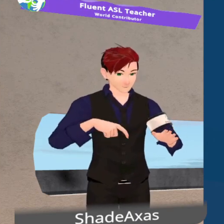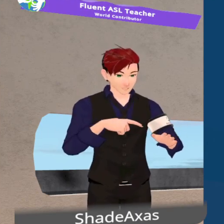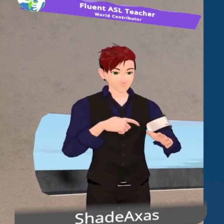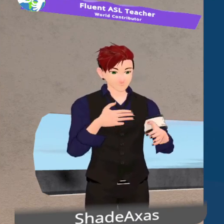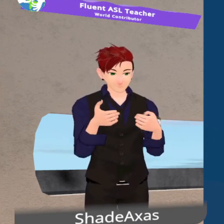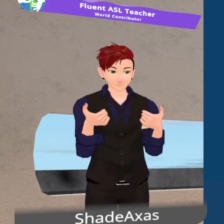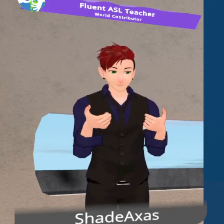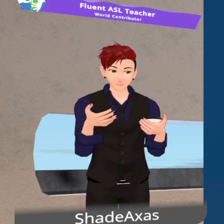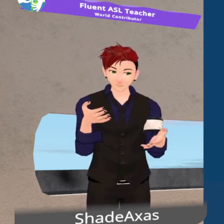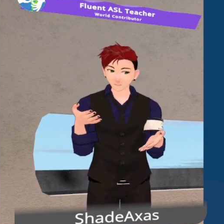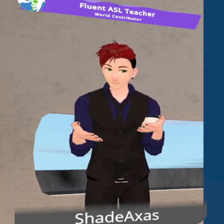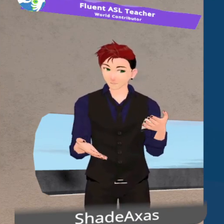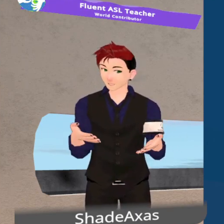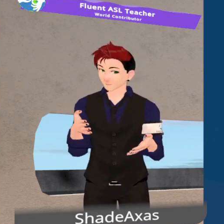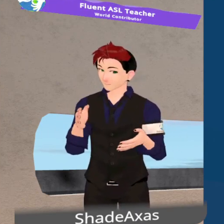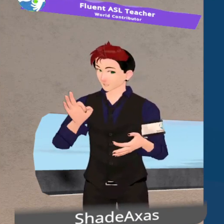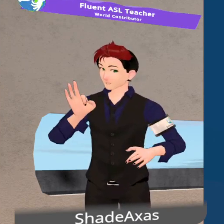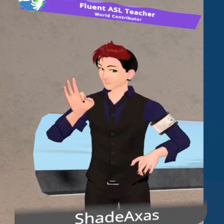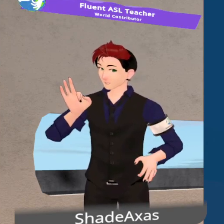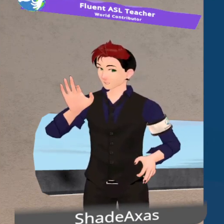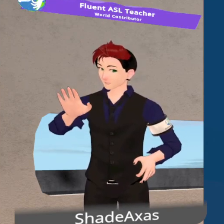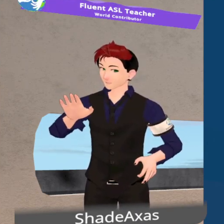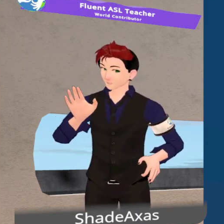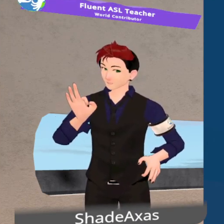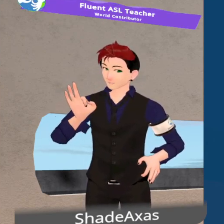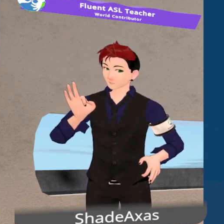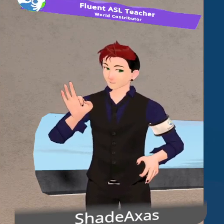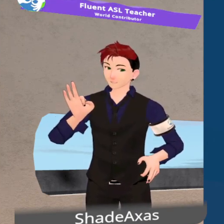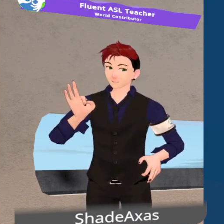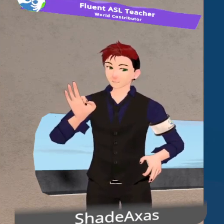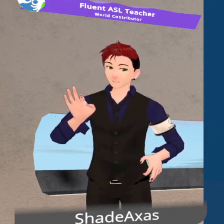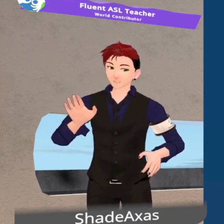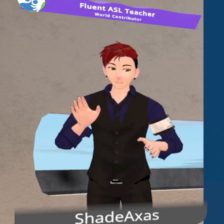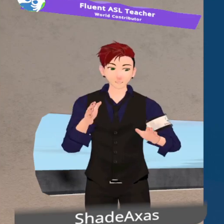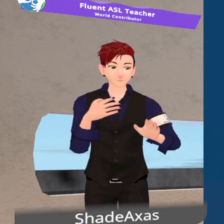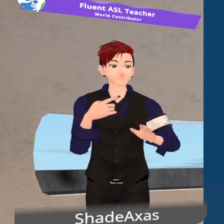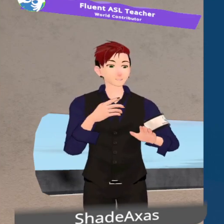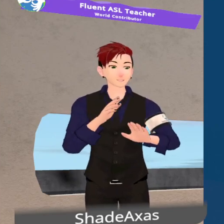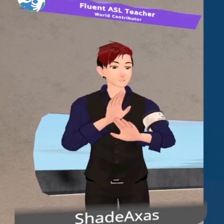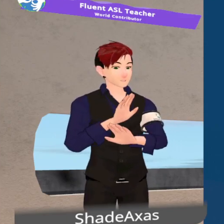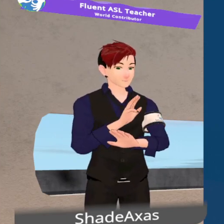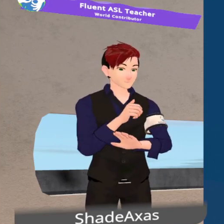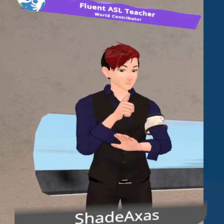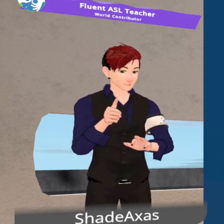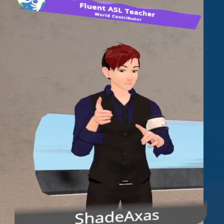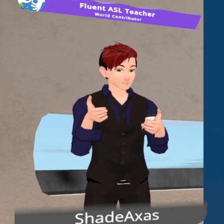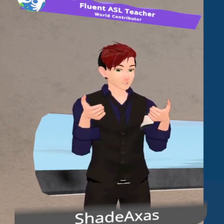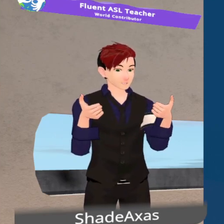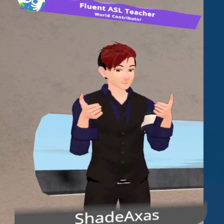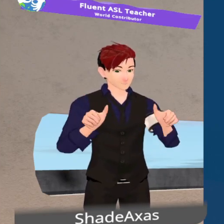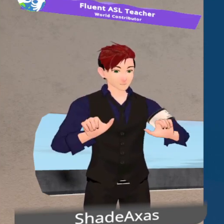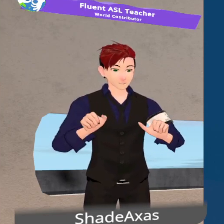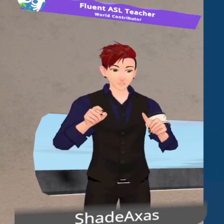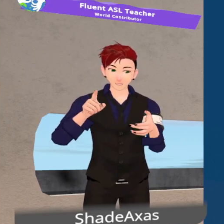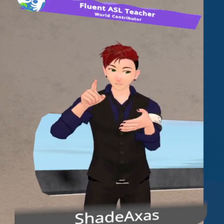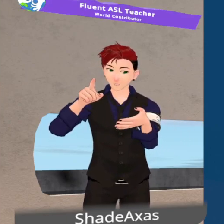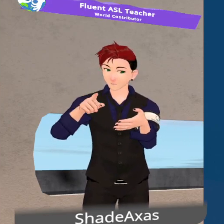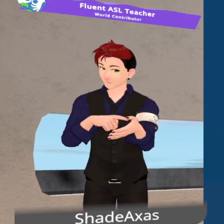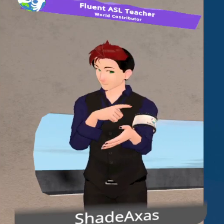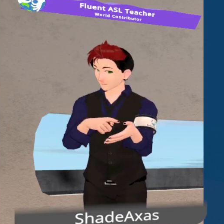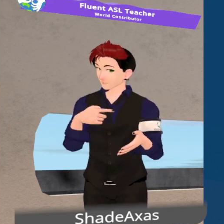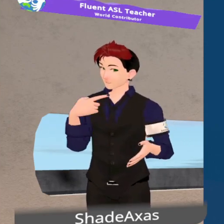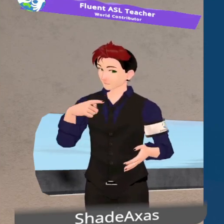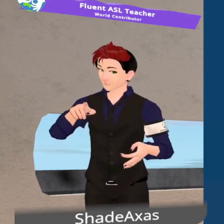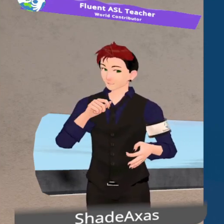And us fluent members are probably going to do that, where we're going to try and tell you it's not, we're trying